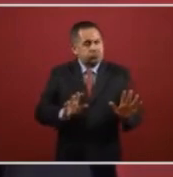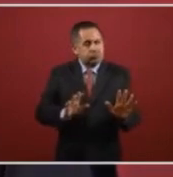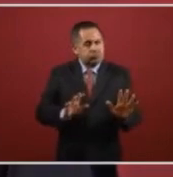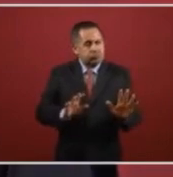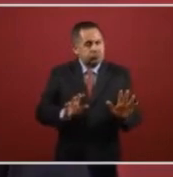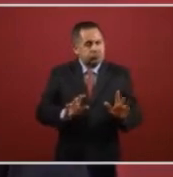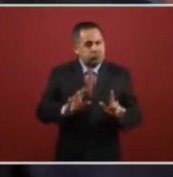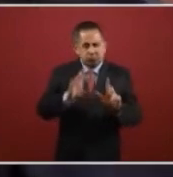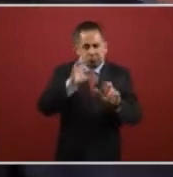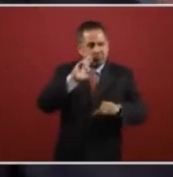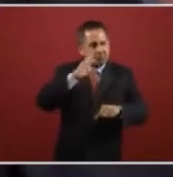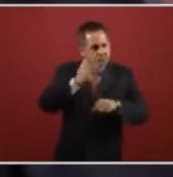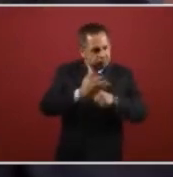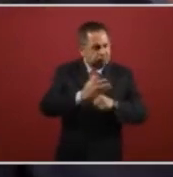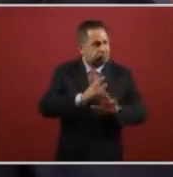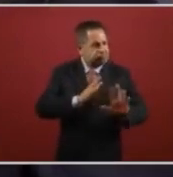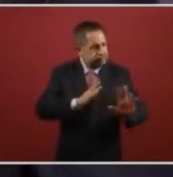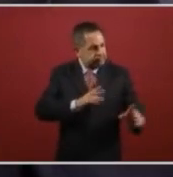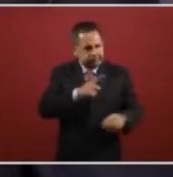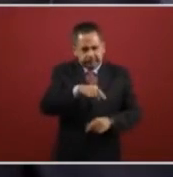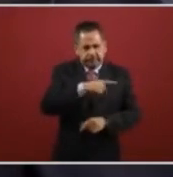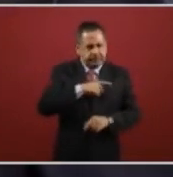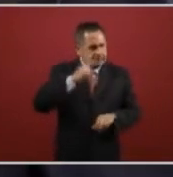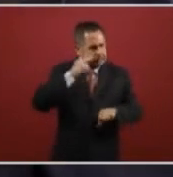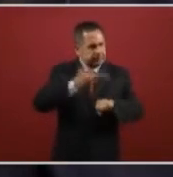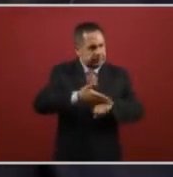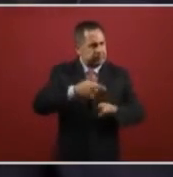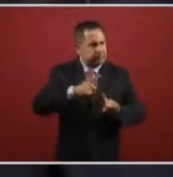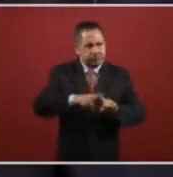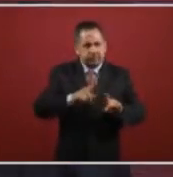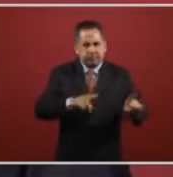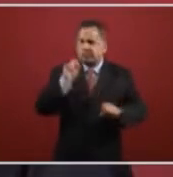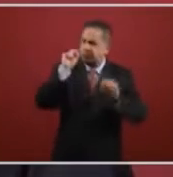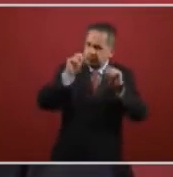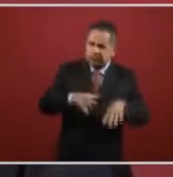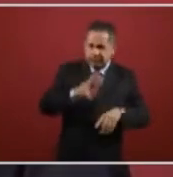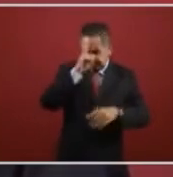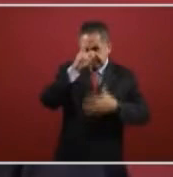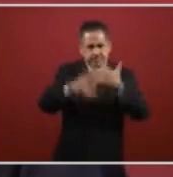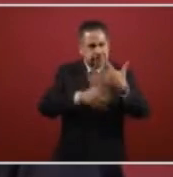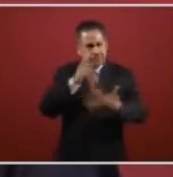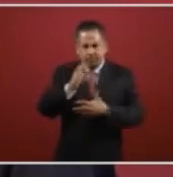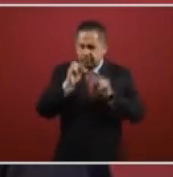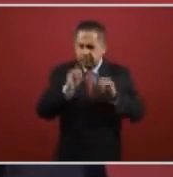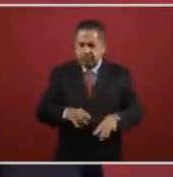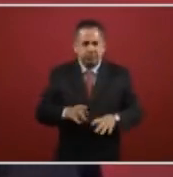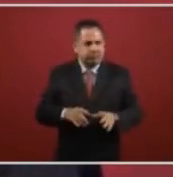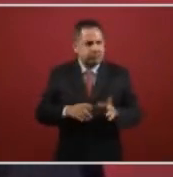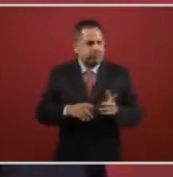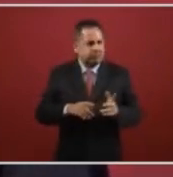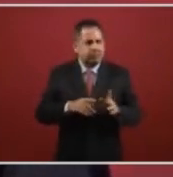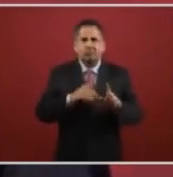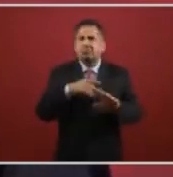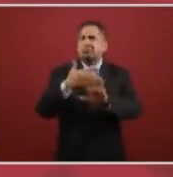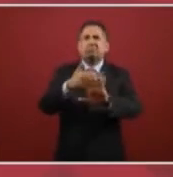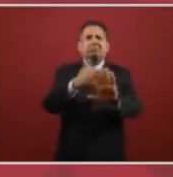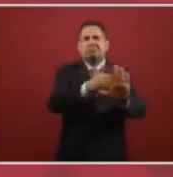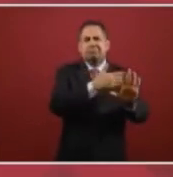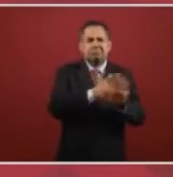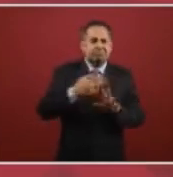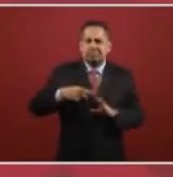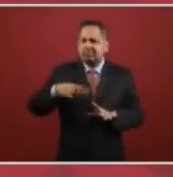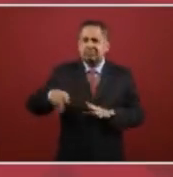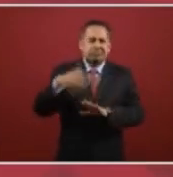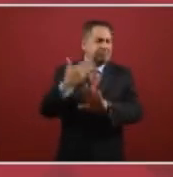be doing it, or to do it in a responsible way, without violence, without